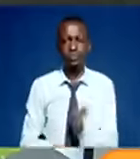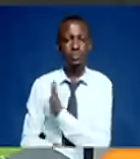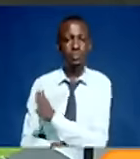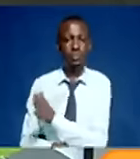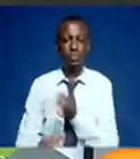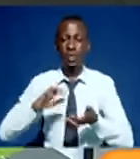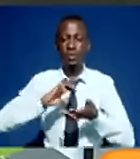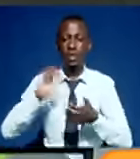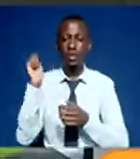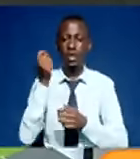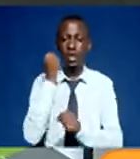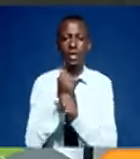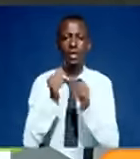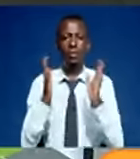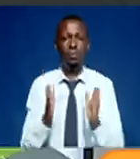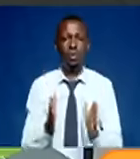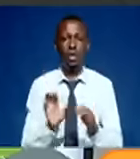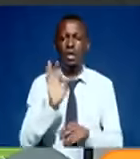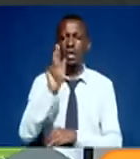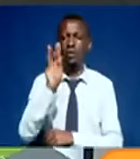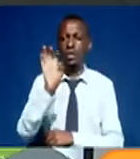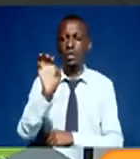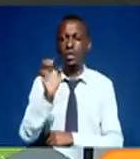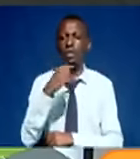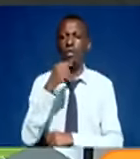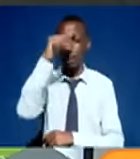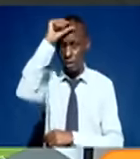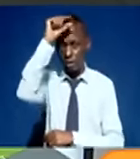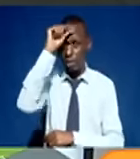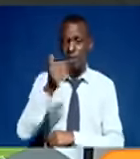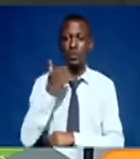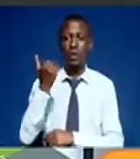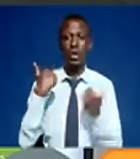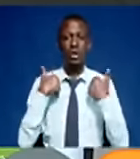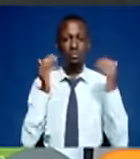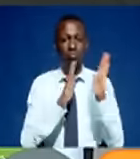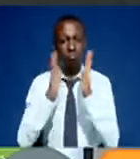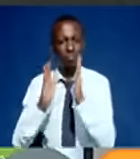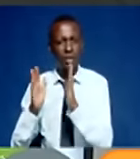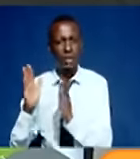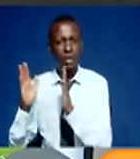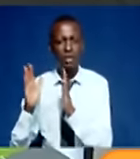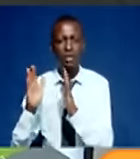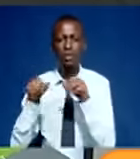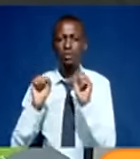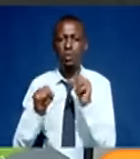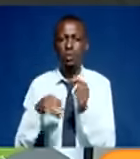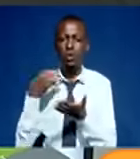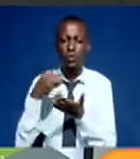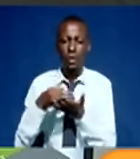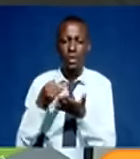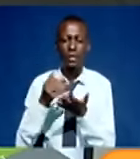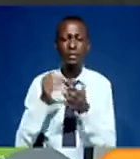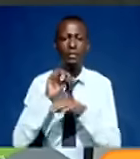The Federation of Kenya Employers, FKE, wants the government to provide a mechanism to finance the provision of accessible